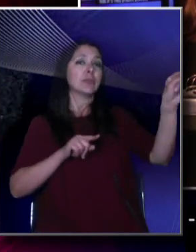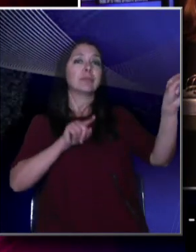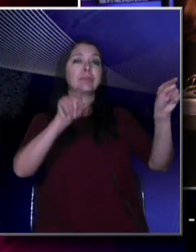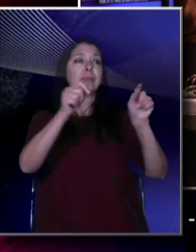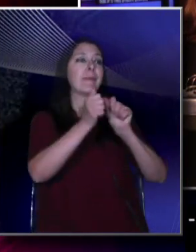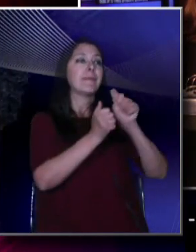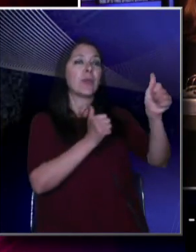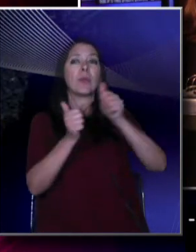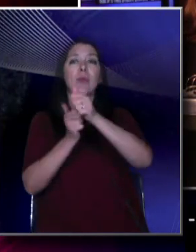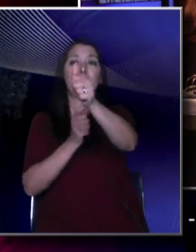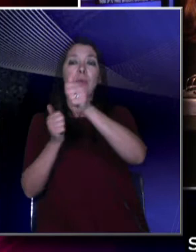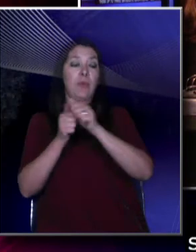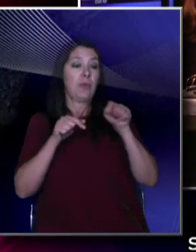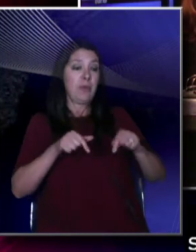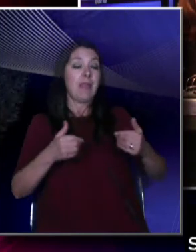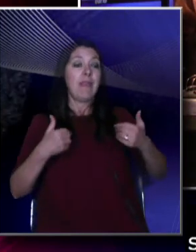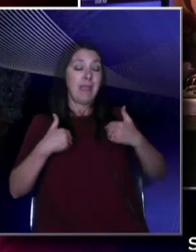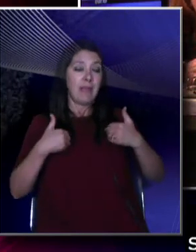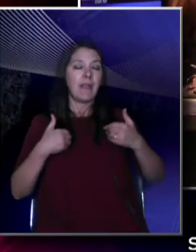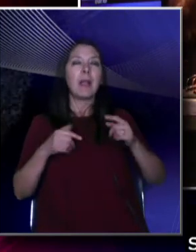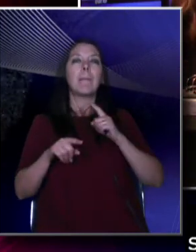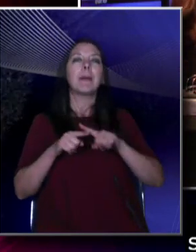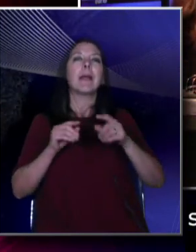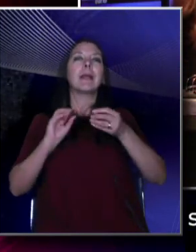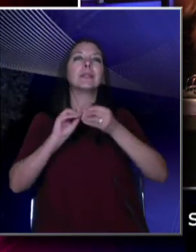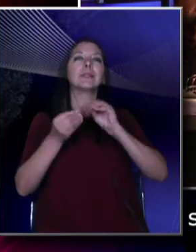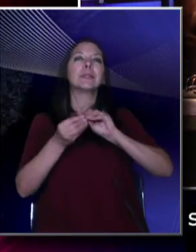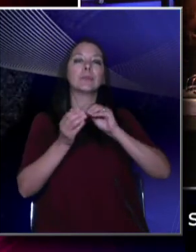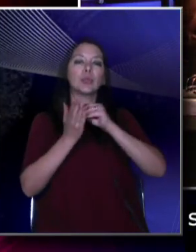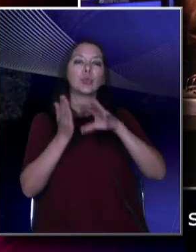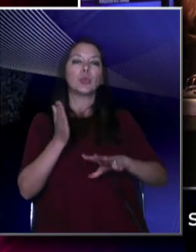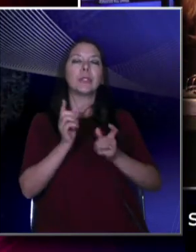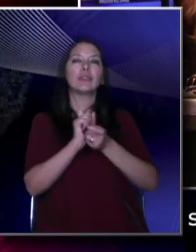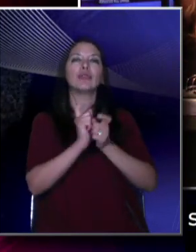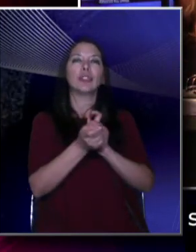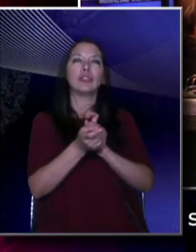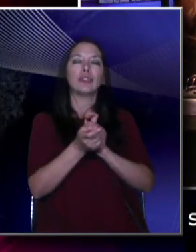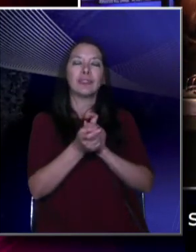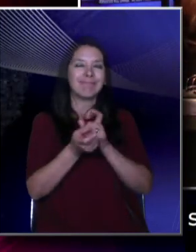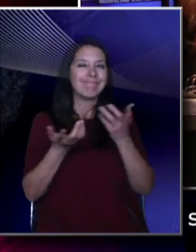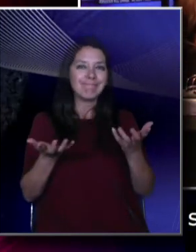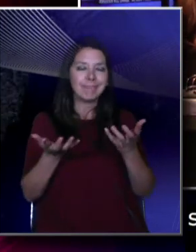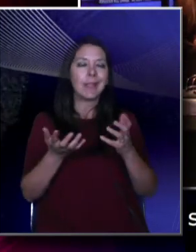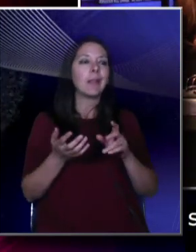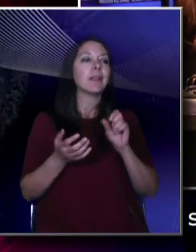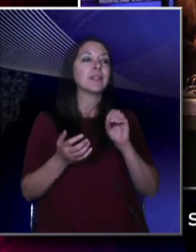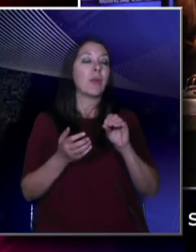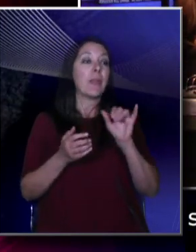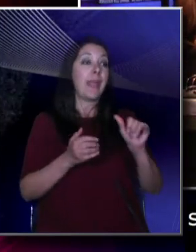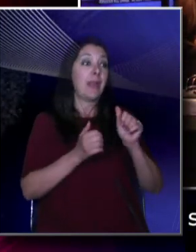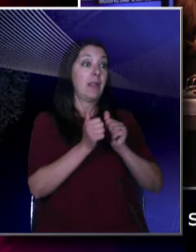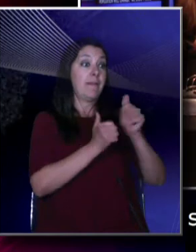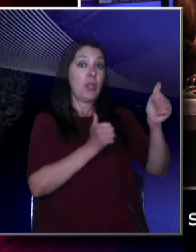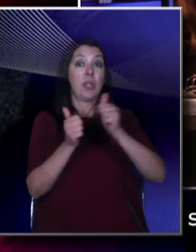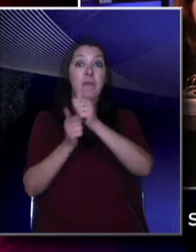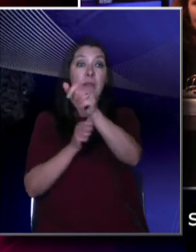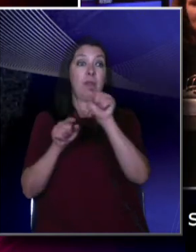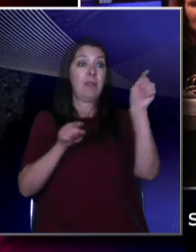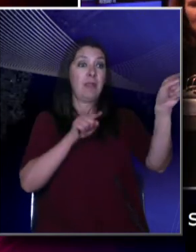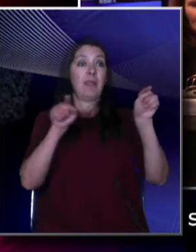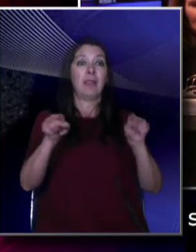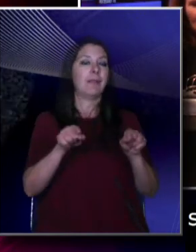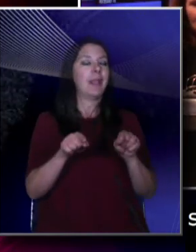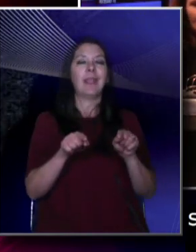the student population changed. We didn't have the support necessary to maintain